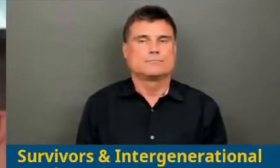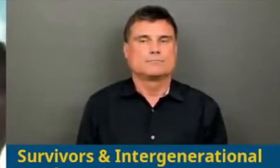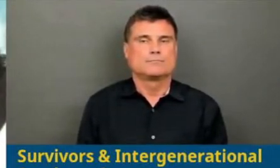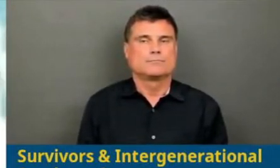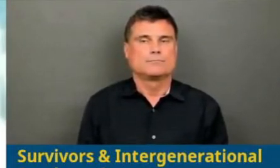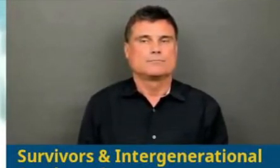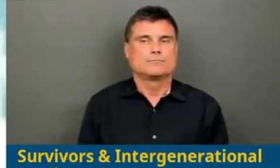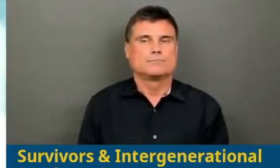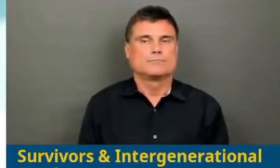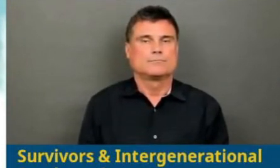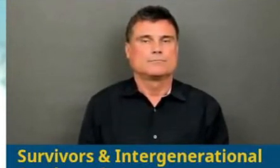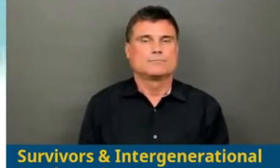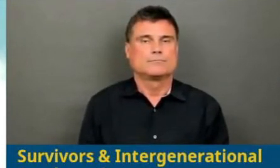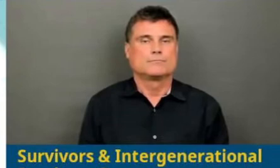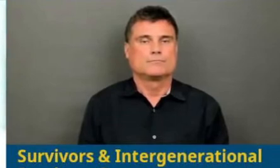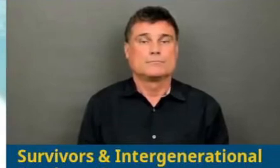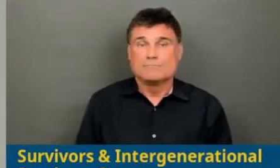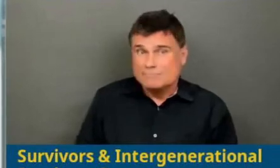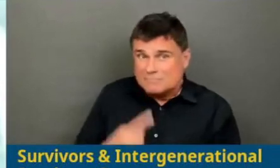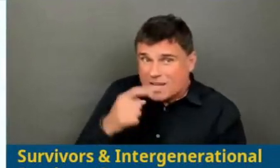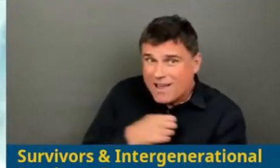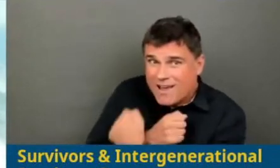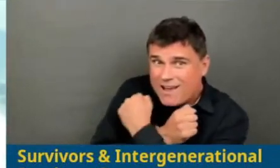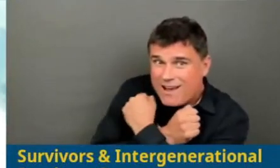Can I give you a hug?